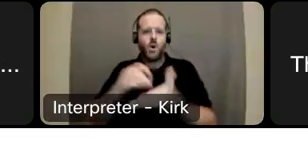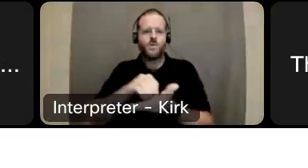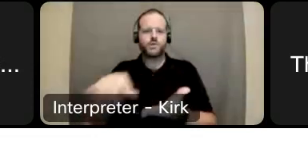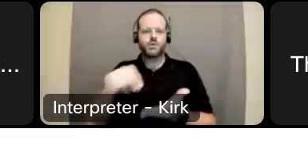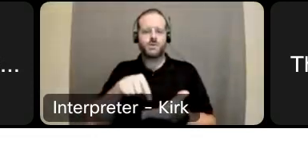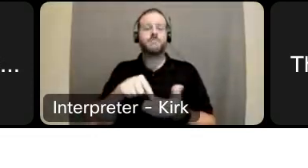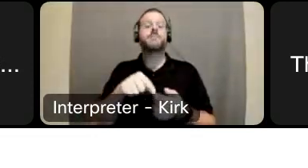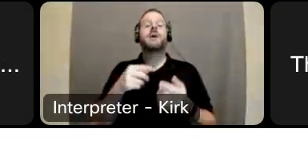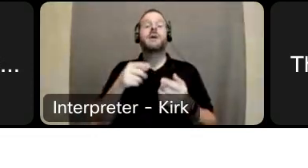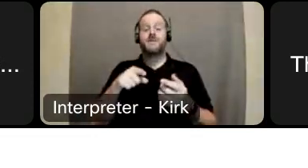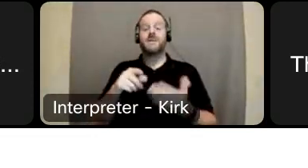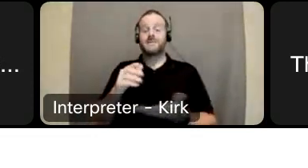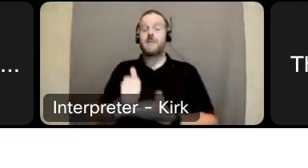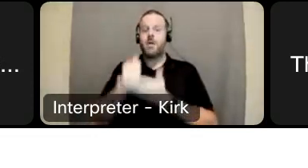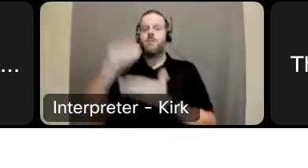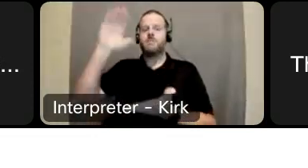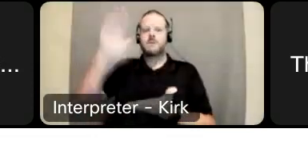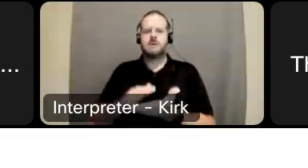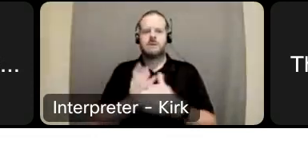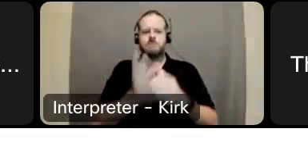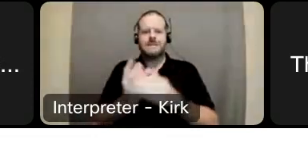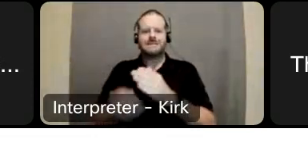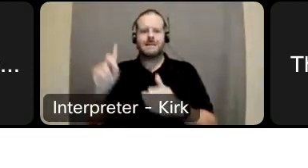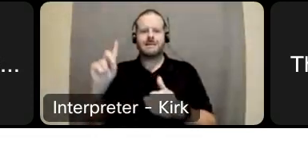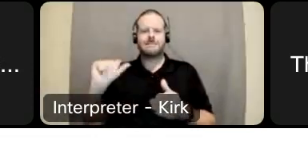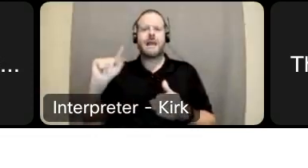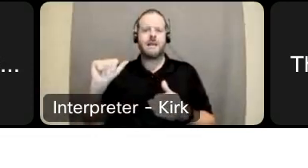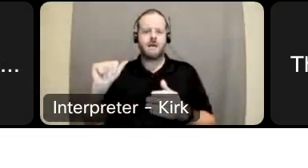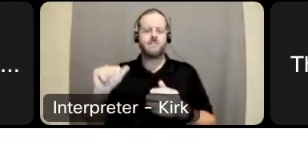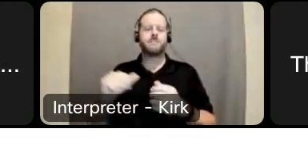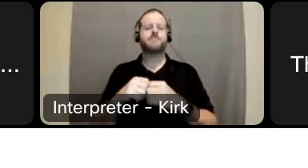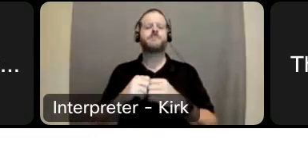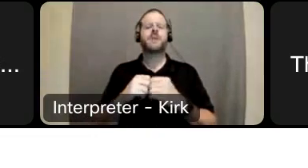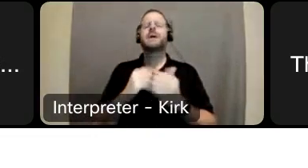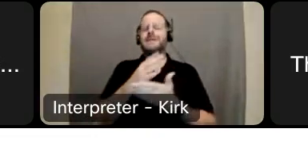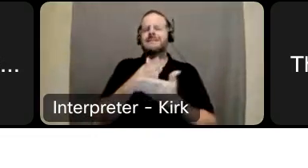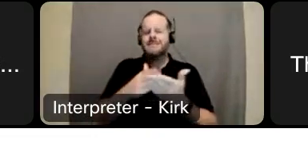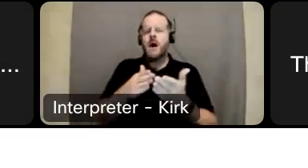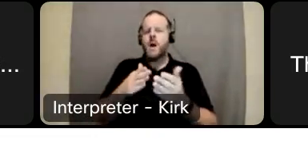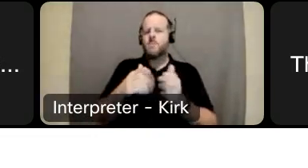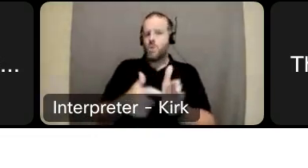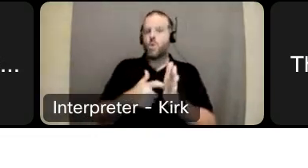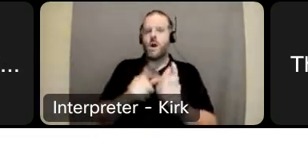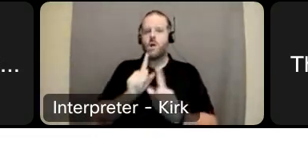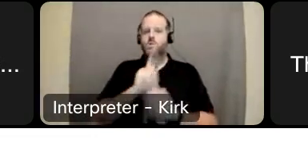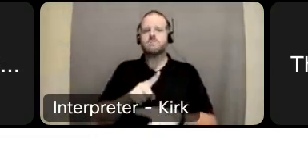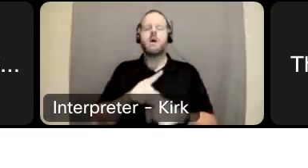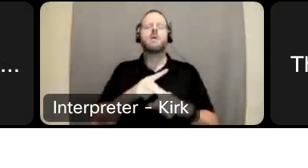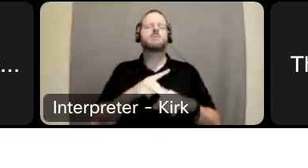data. A number of the questions you'll be forced to sort of provide a response because they should fit, but the skip logic makes sure that